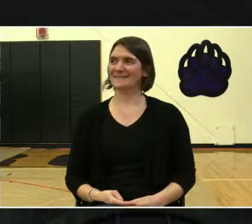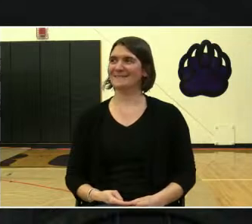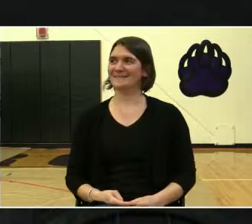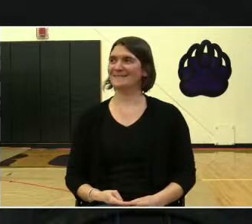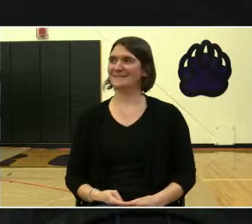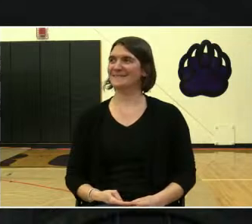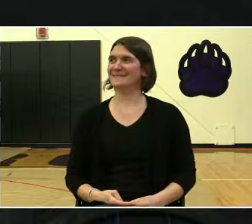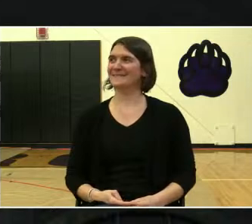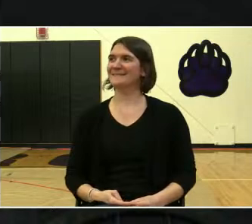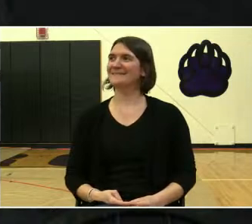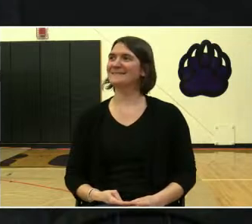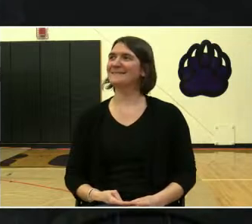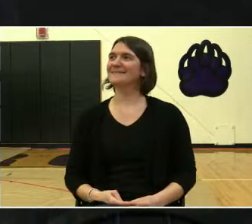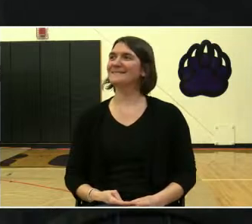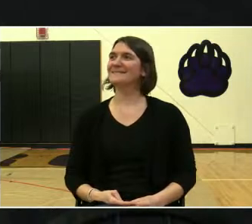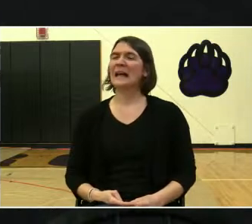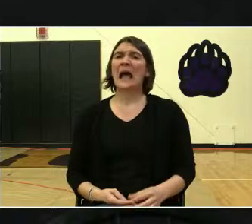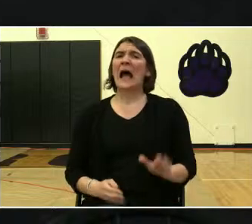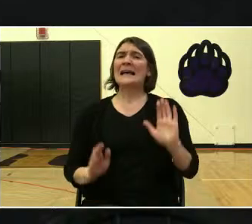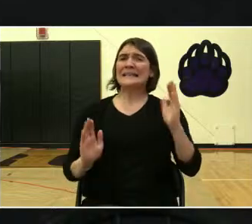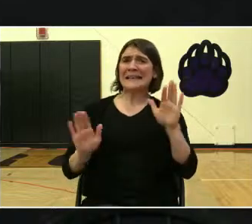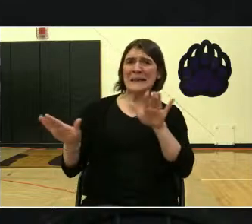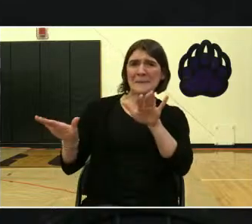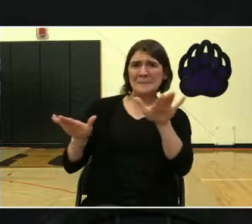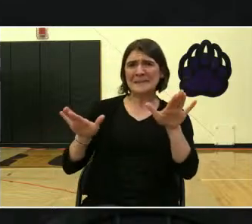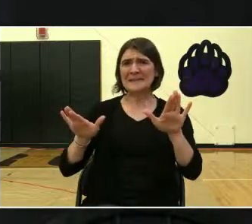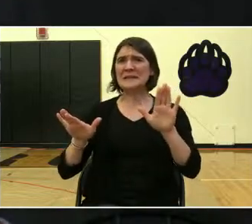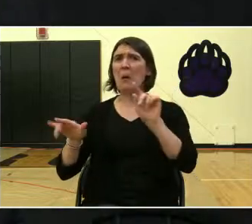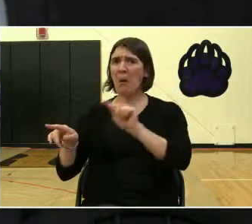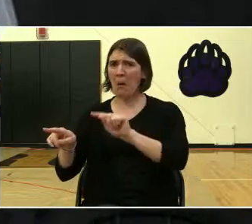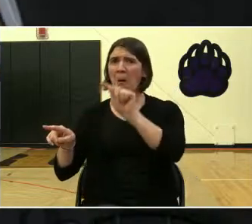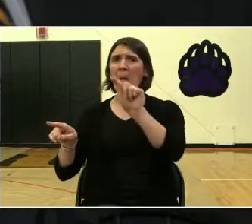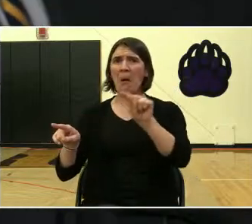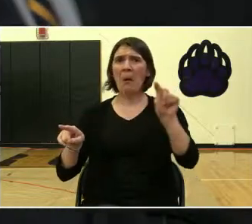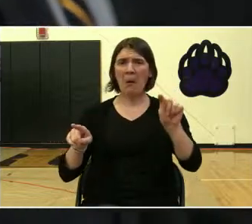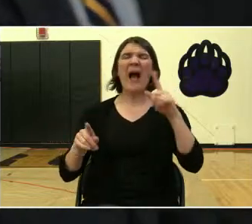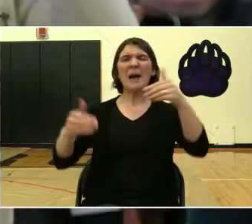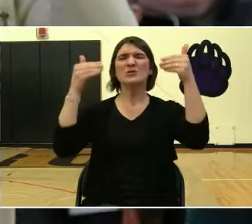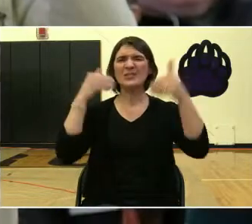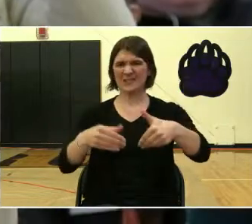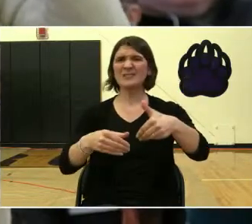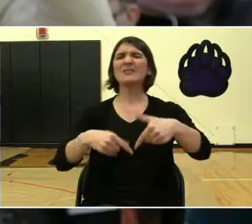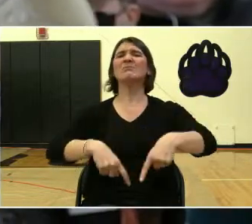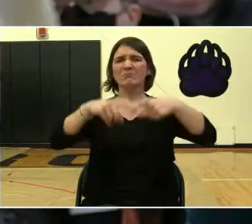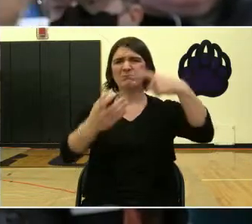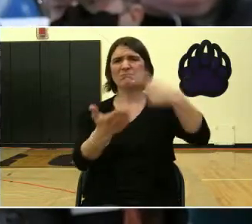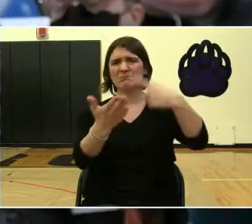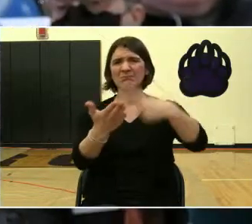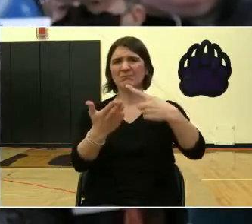gly I think I'm hearing similar statements again so I'd like to call the